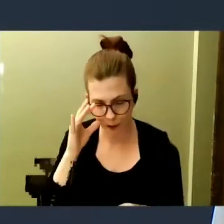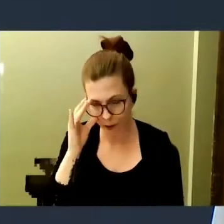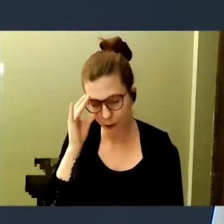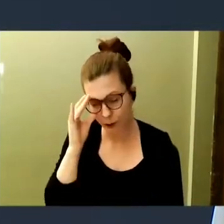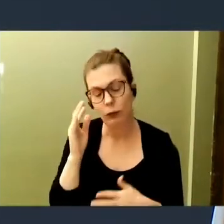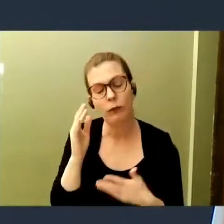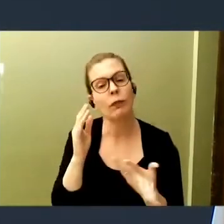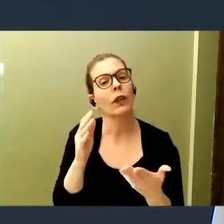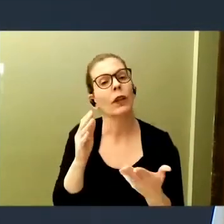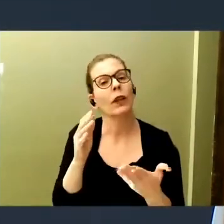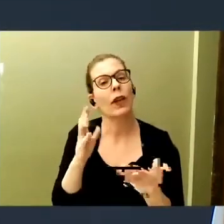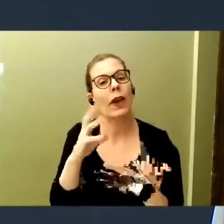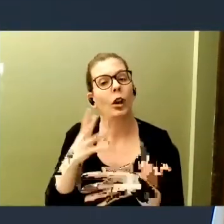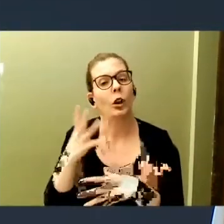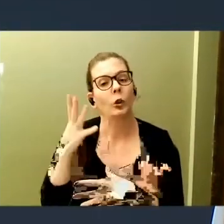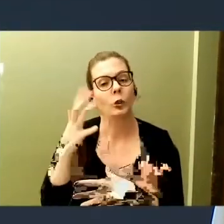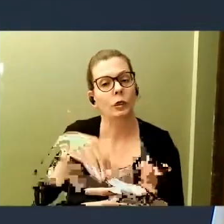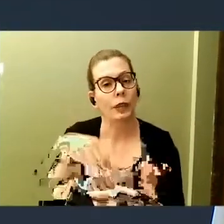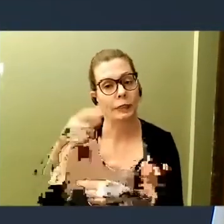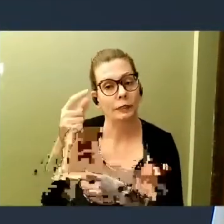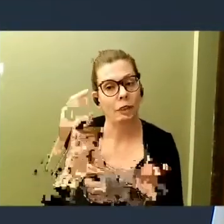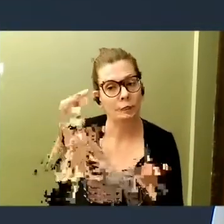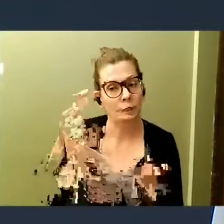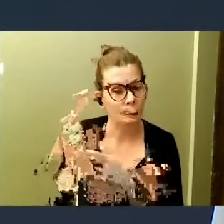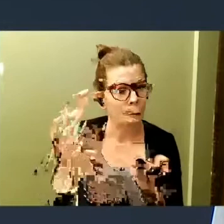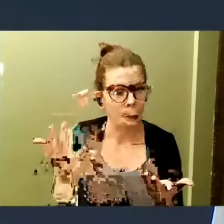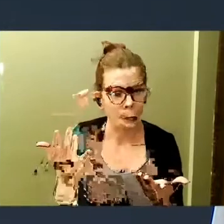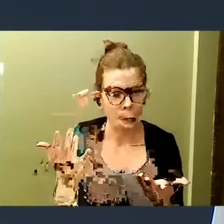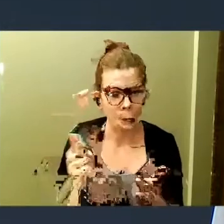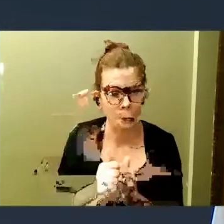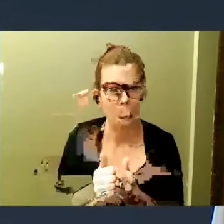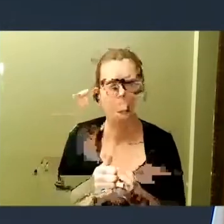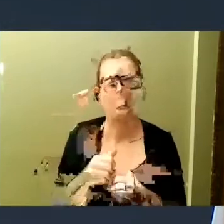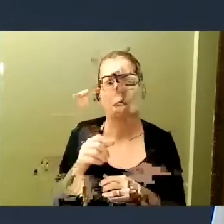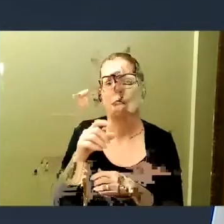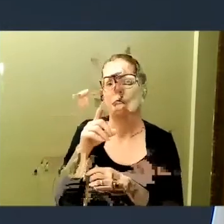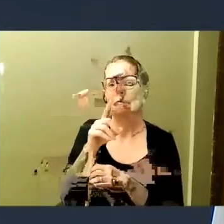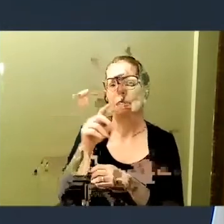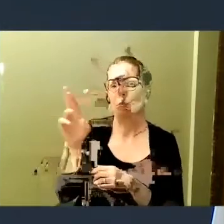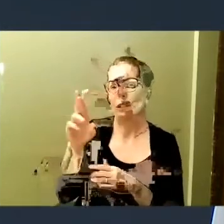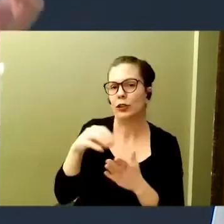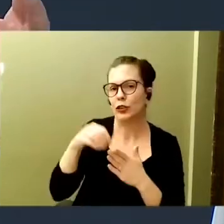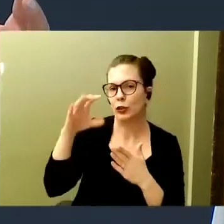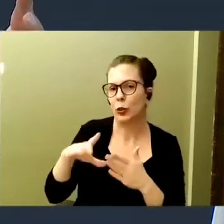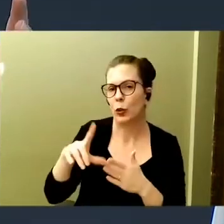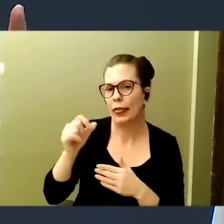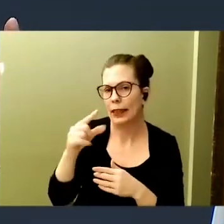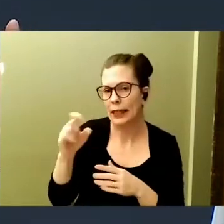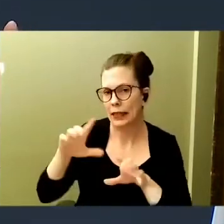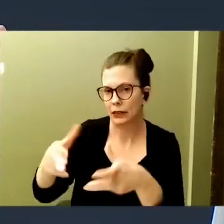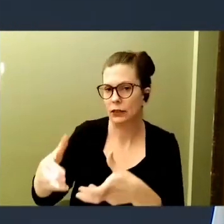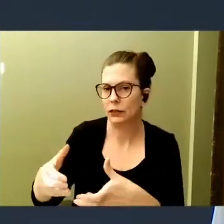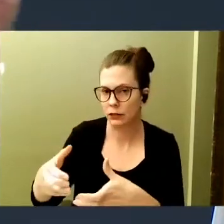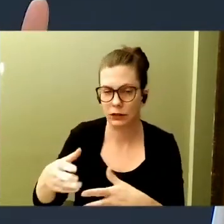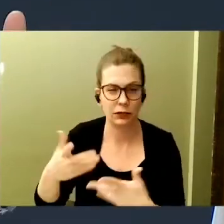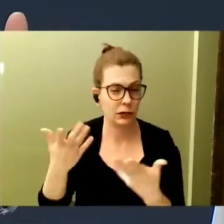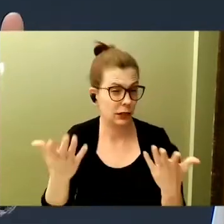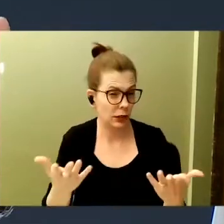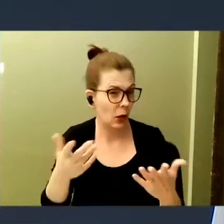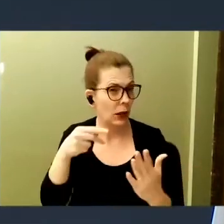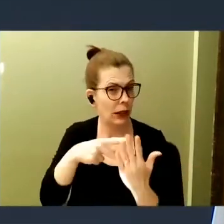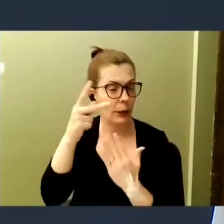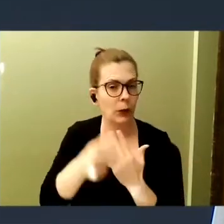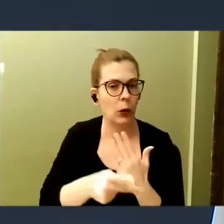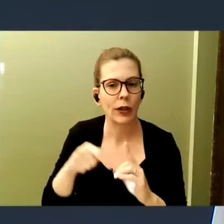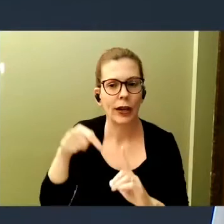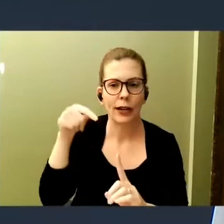this scholarship happens on DeepRacer Student League. Okay. So this is what makes this program, the scholarship program,